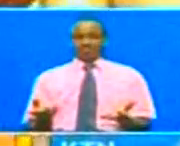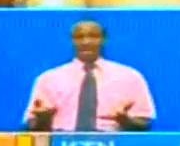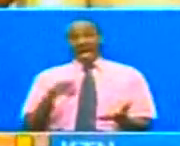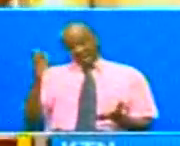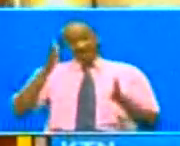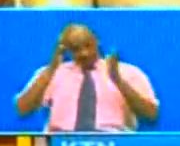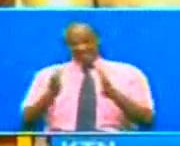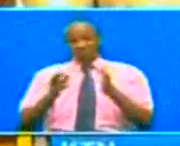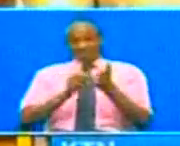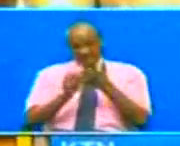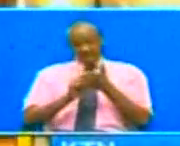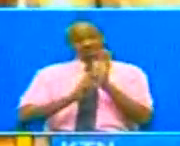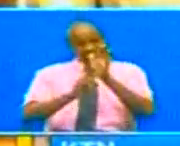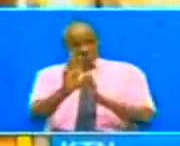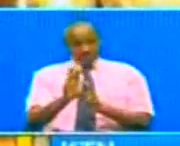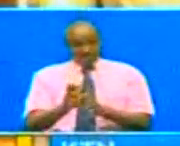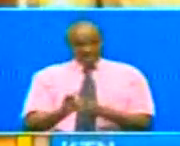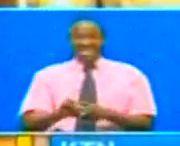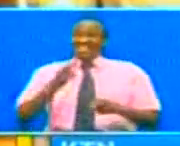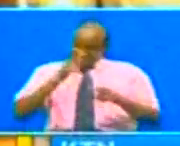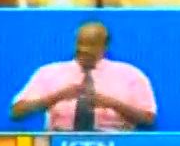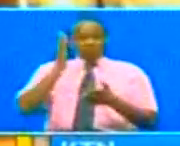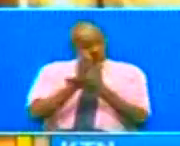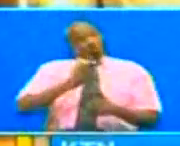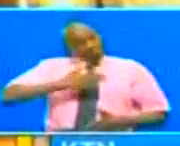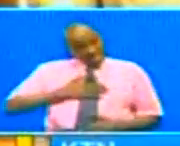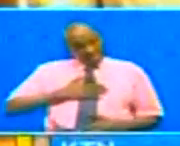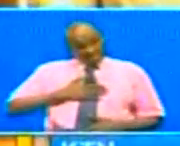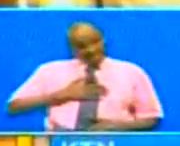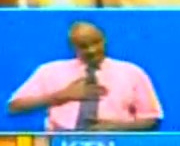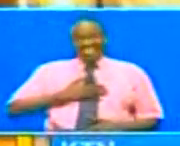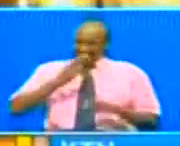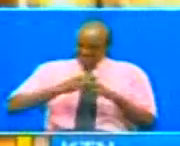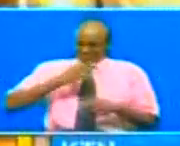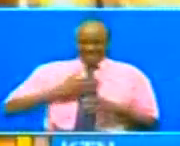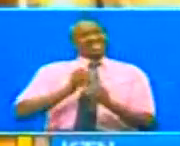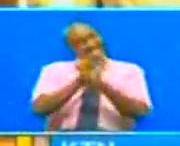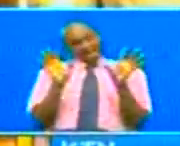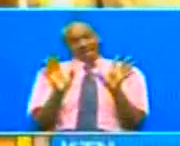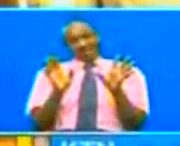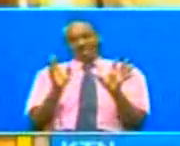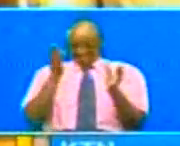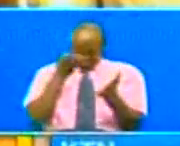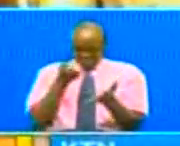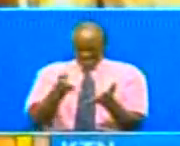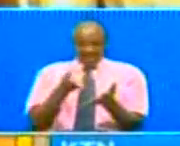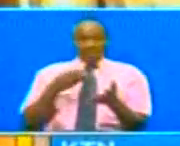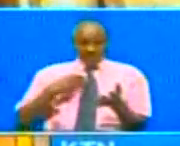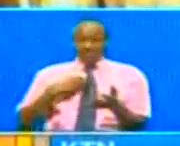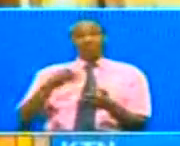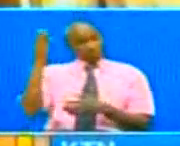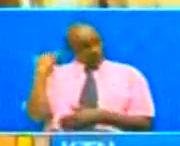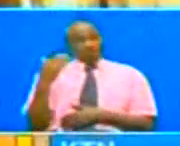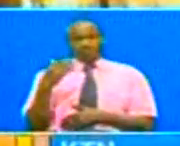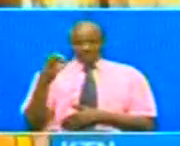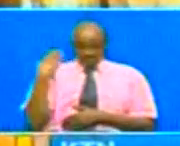Someone signed on your behalf. I mean, you know, the name is put your there. Name? Yeah. Hey, that's my name. That's your name. And you're the parish priest. I was, yeah.